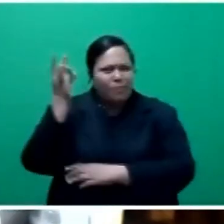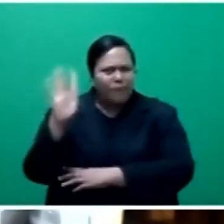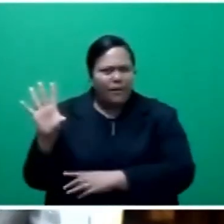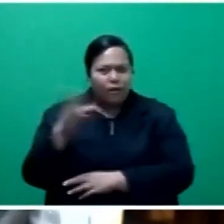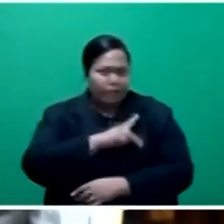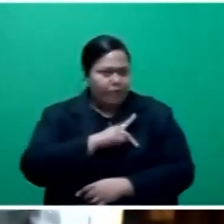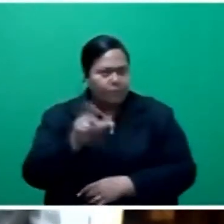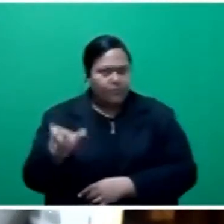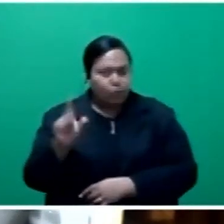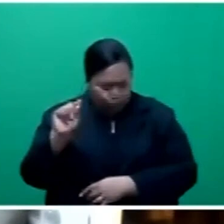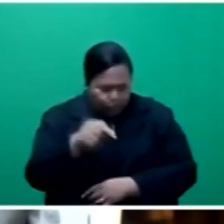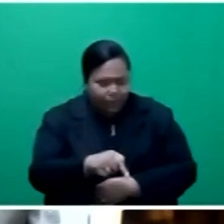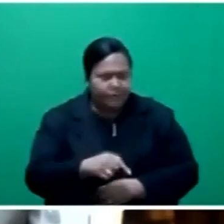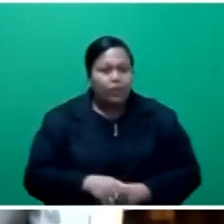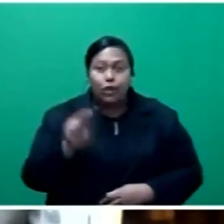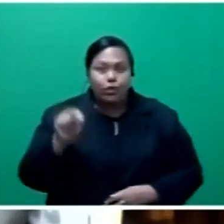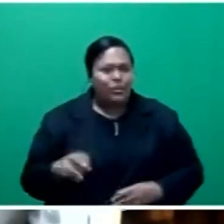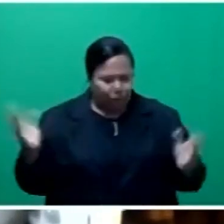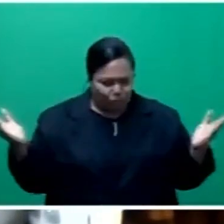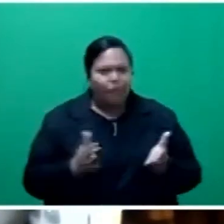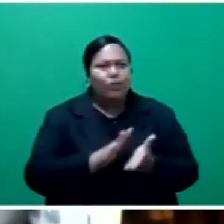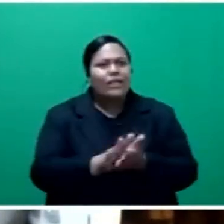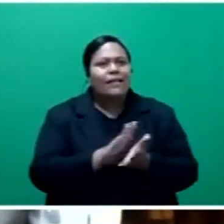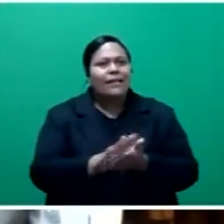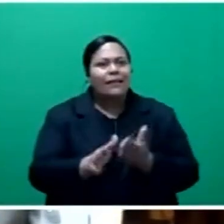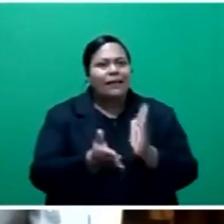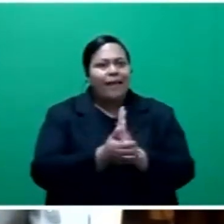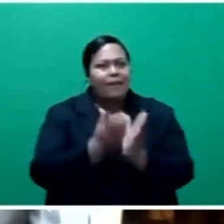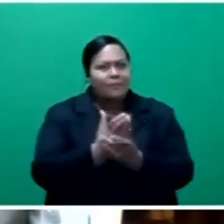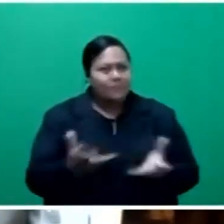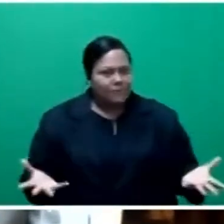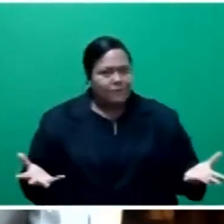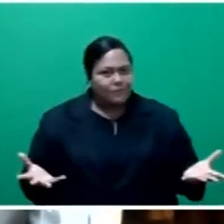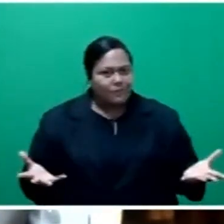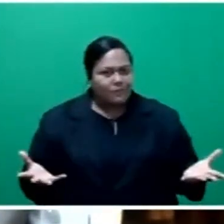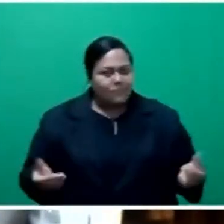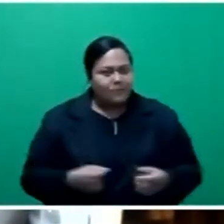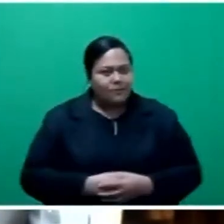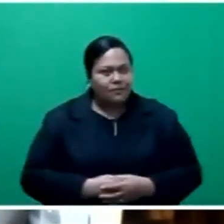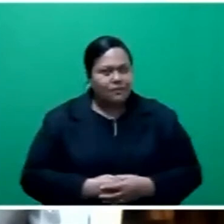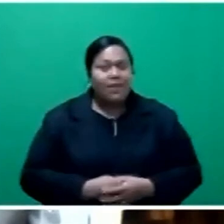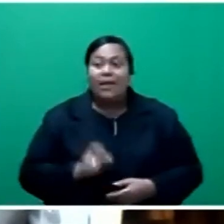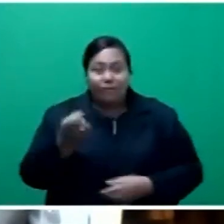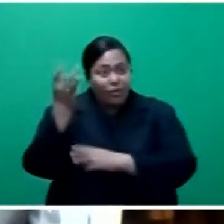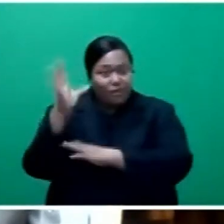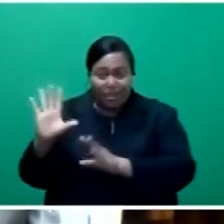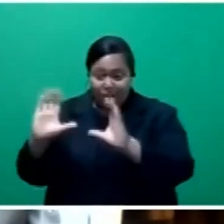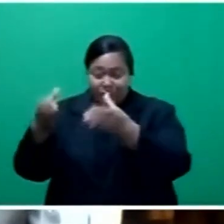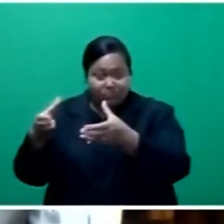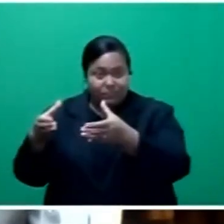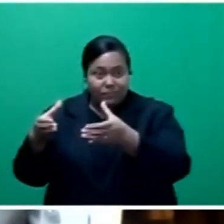that. You have to come with clean hands. If you're an independent body, you've been tasked to do this, you go and do your